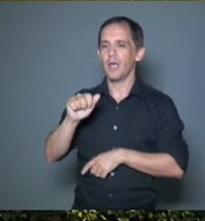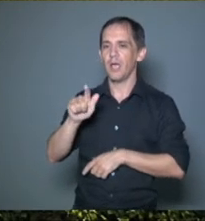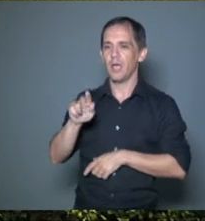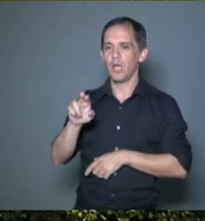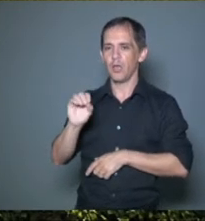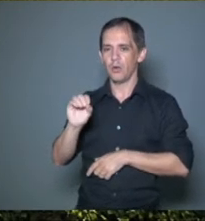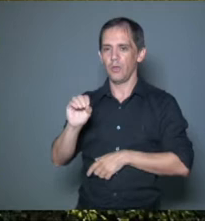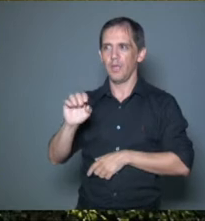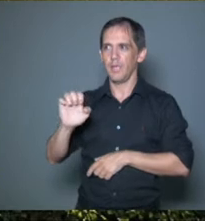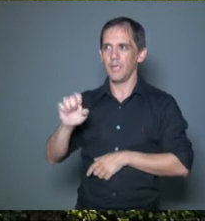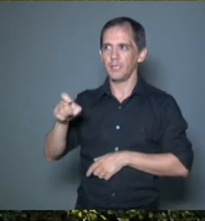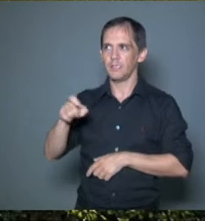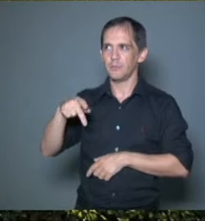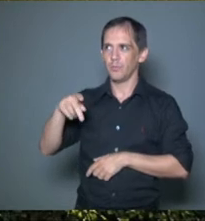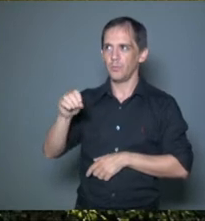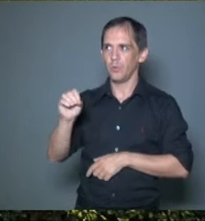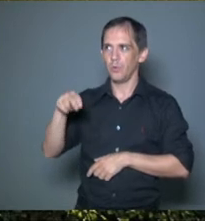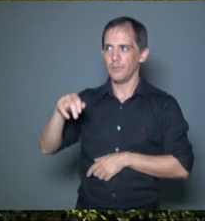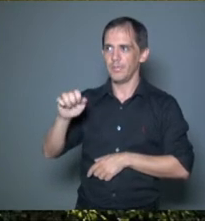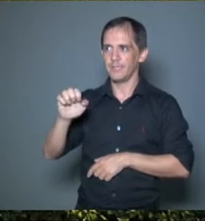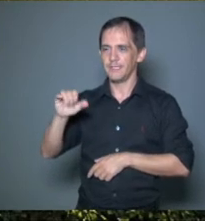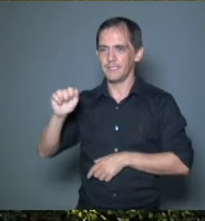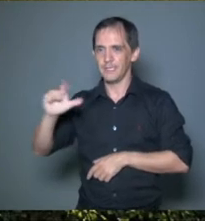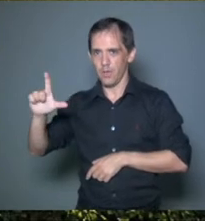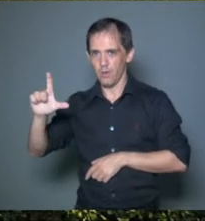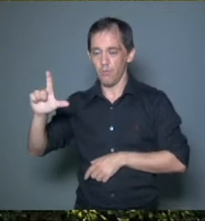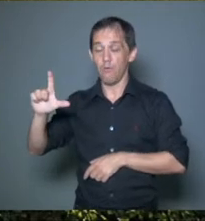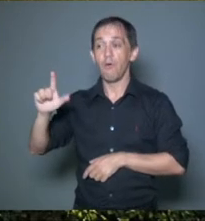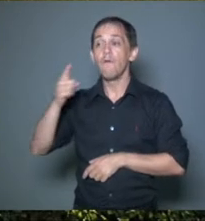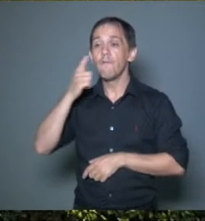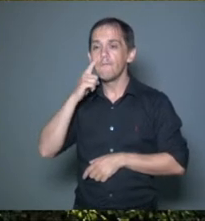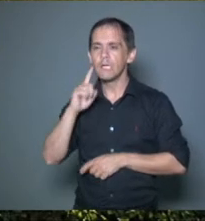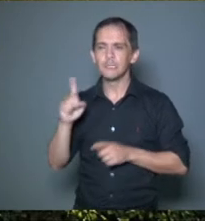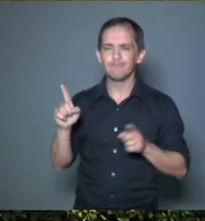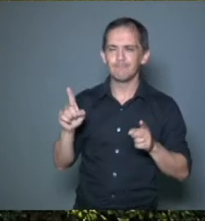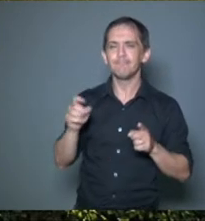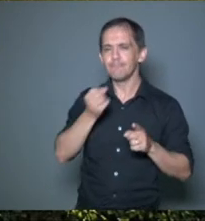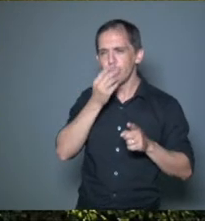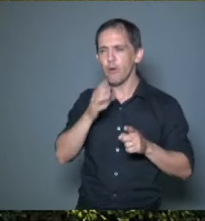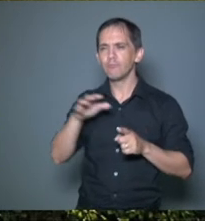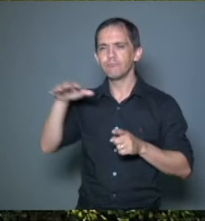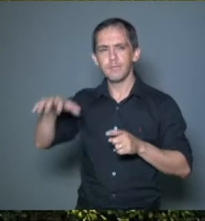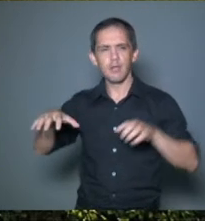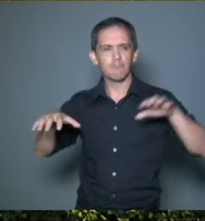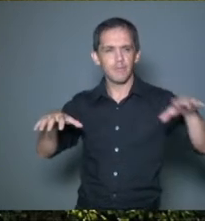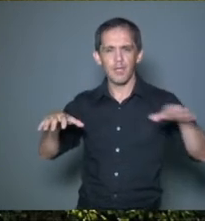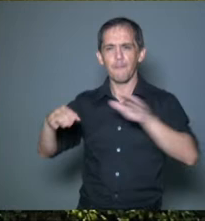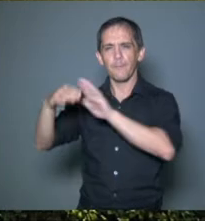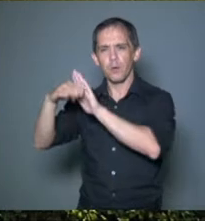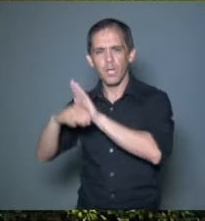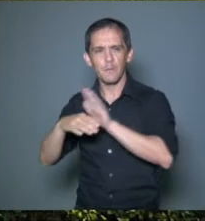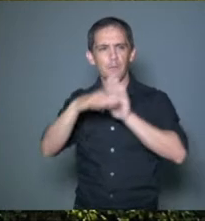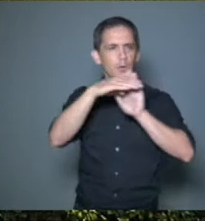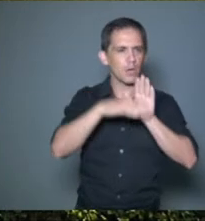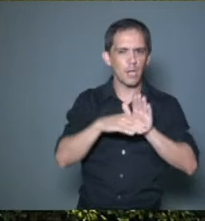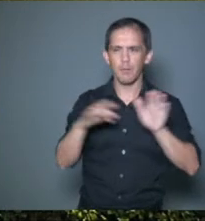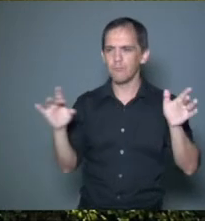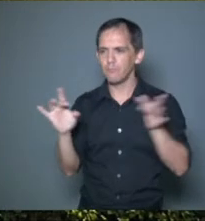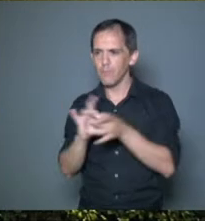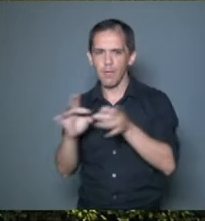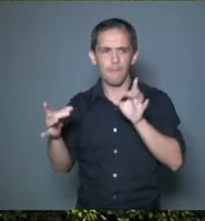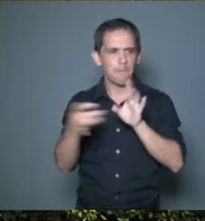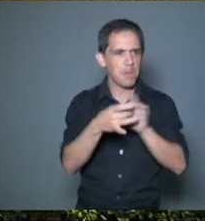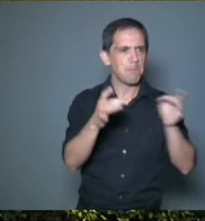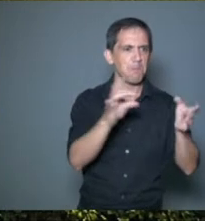program. So it's important to look at the picture as a whole, because then things make more sense, because we can find synergies between the